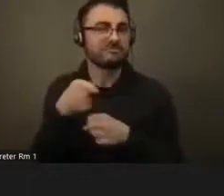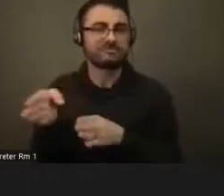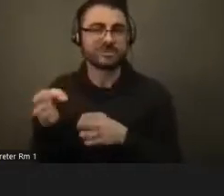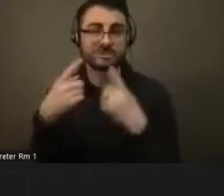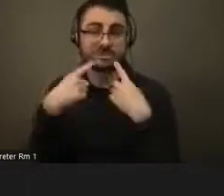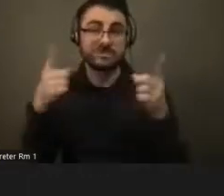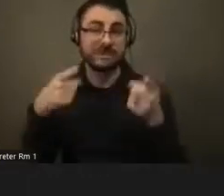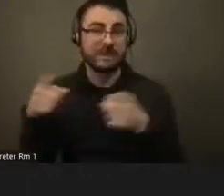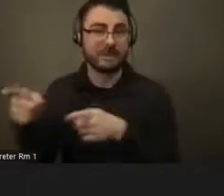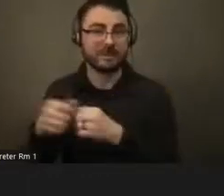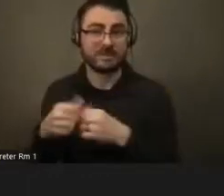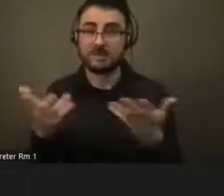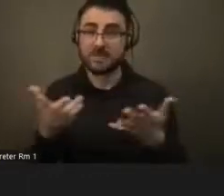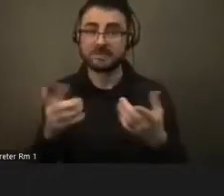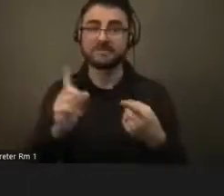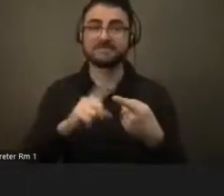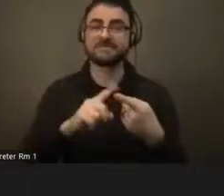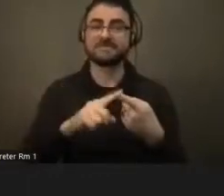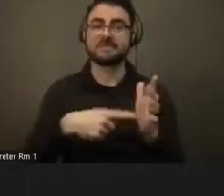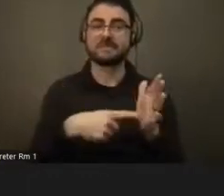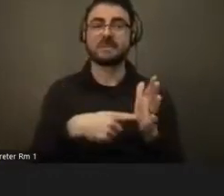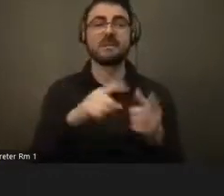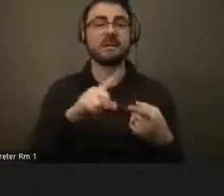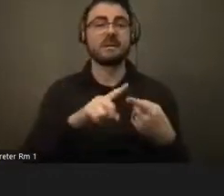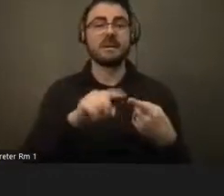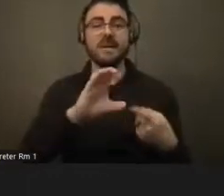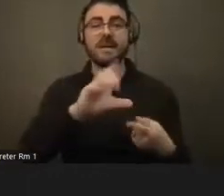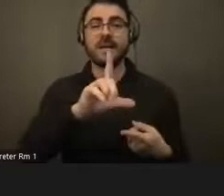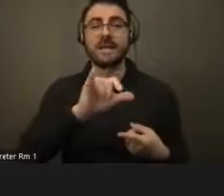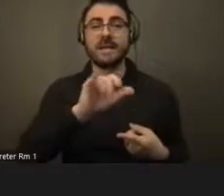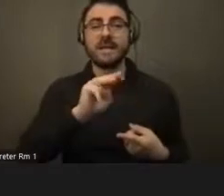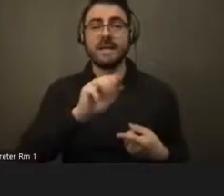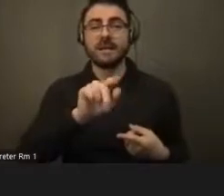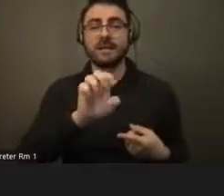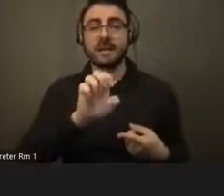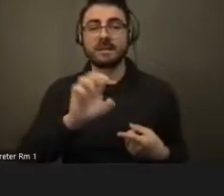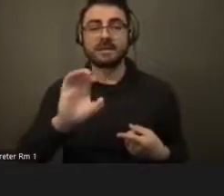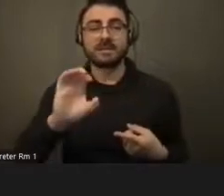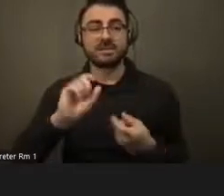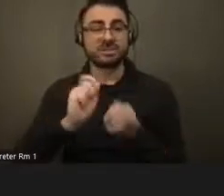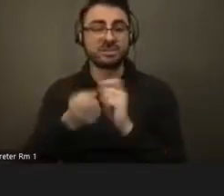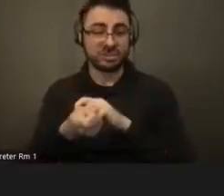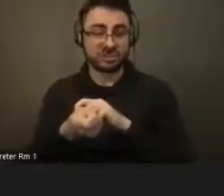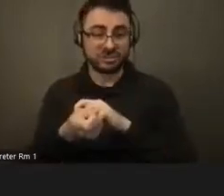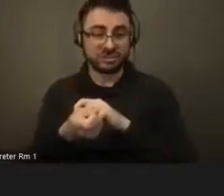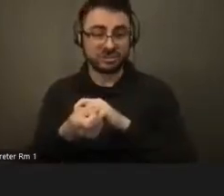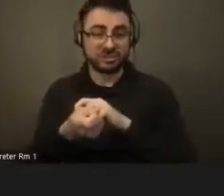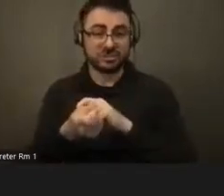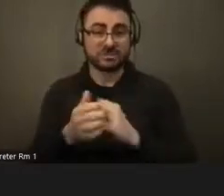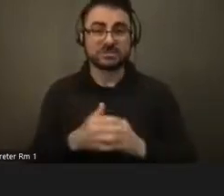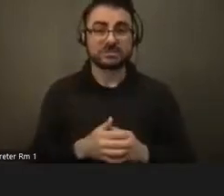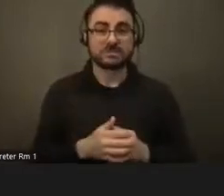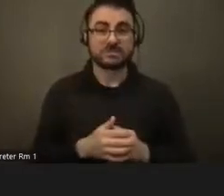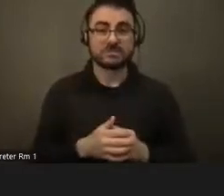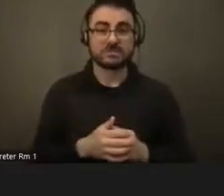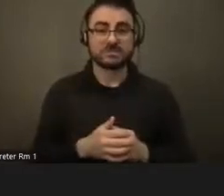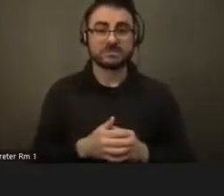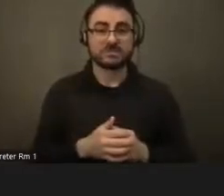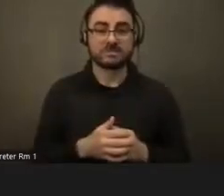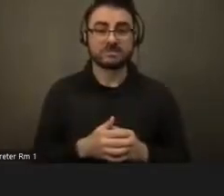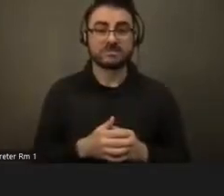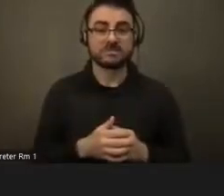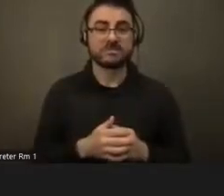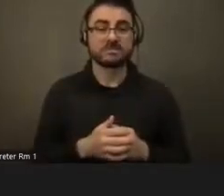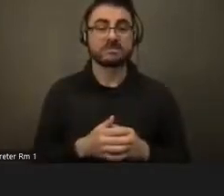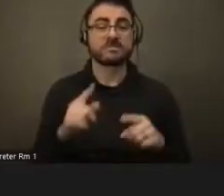example, climate change. Thanks to some community engagement since December and the last few